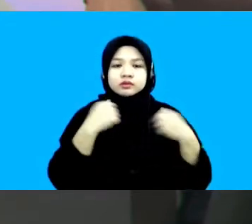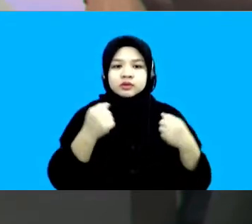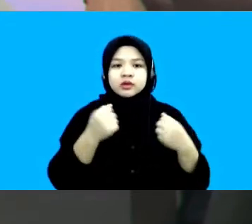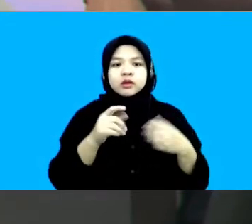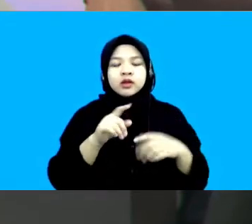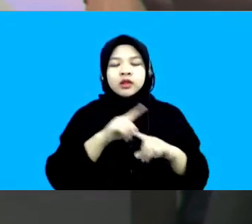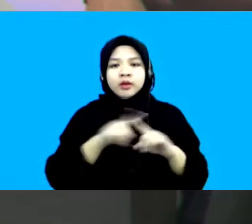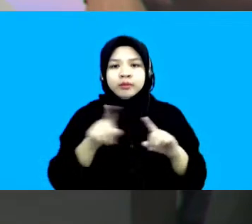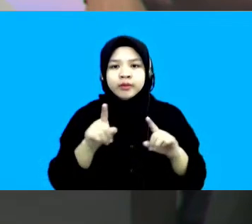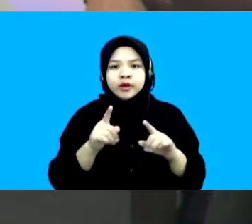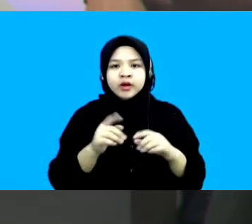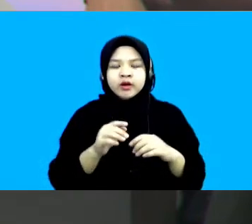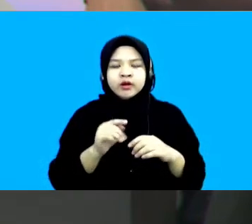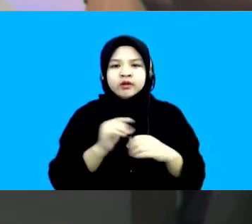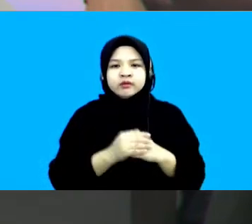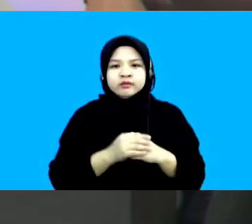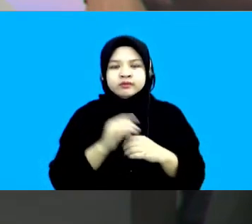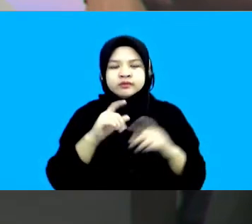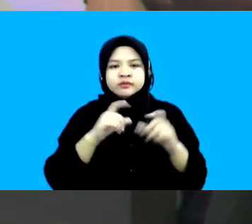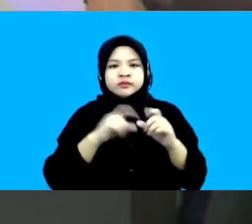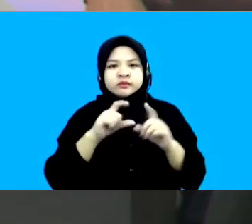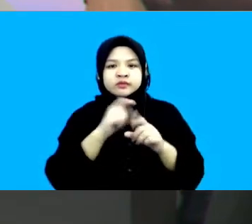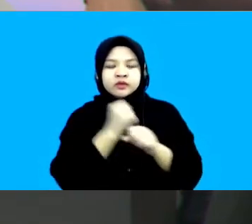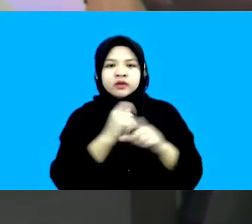But one thing that we learned from the pandemic,